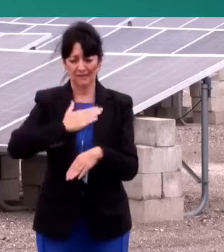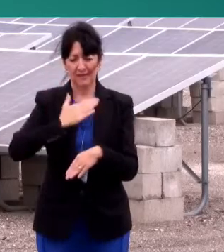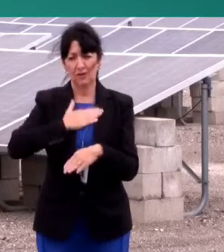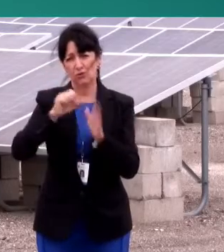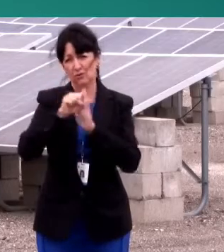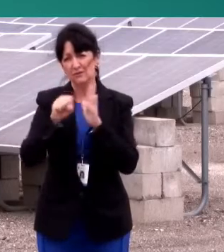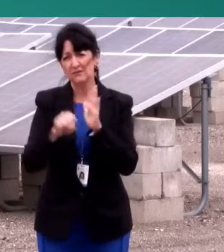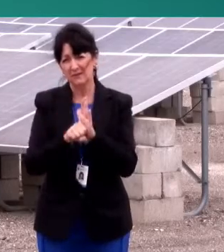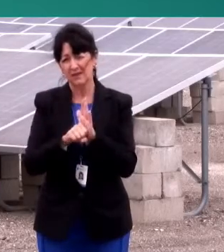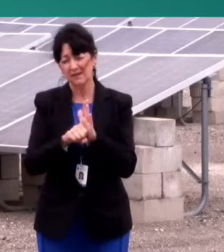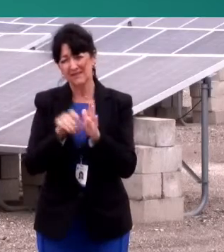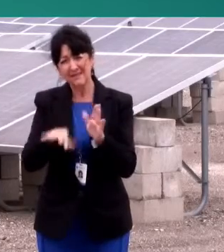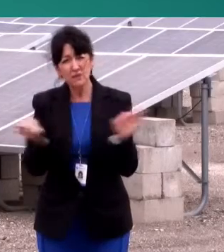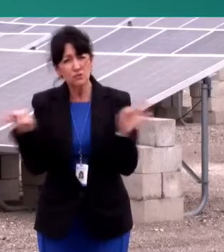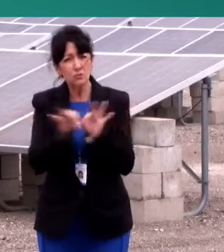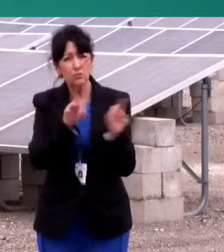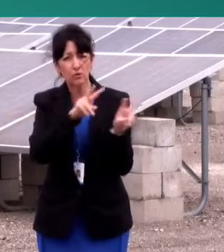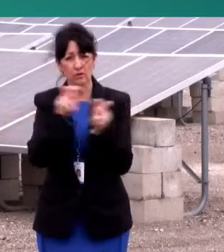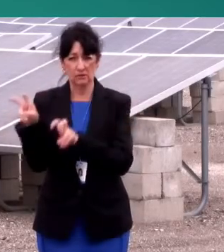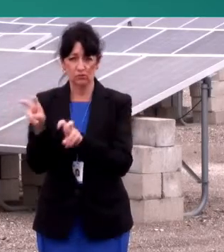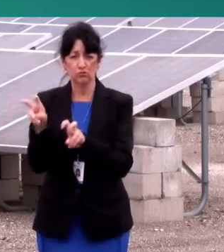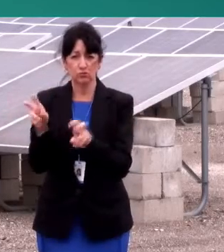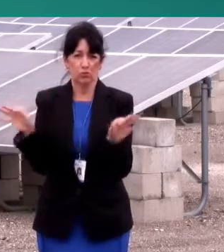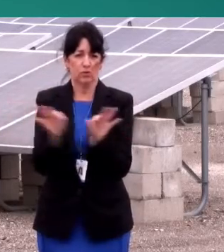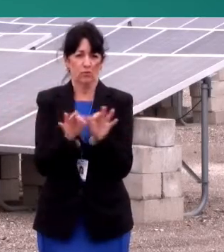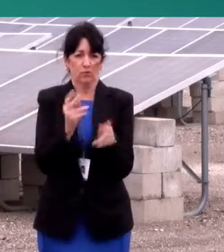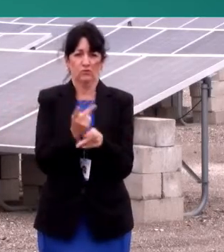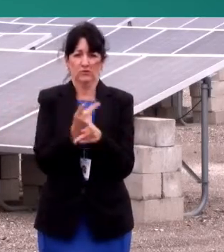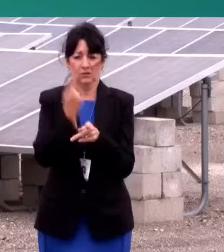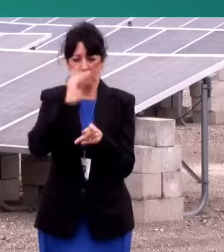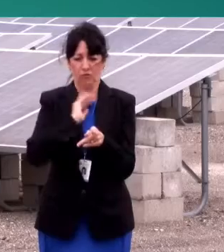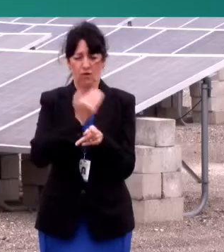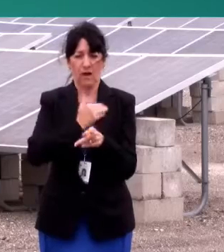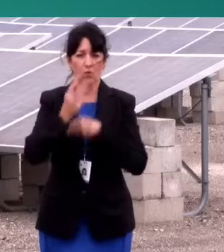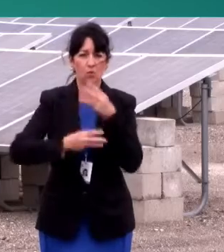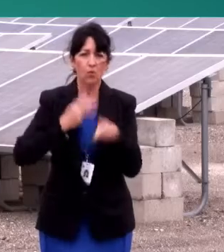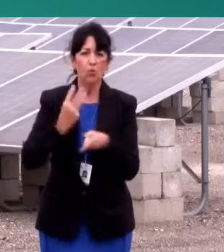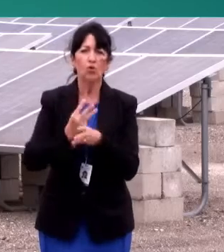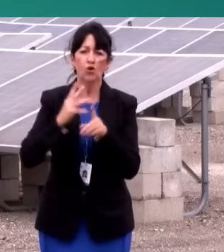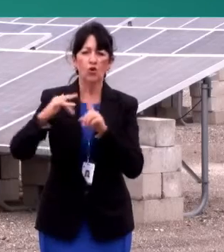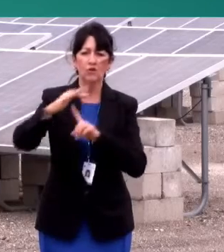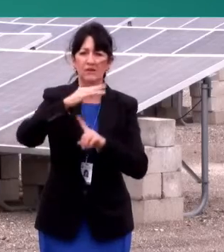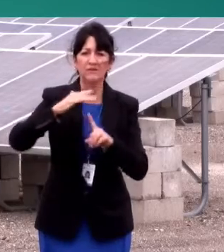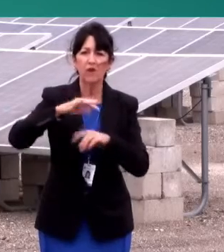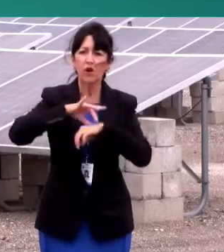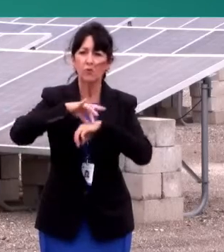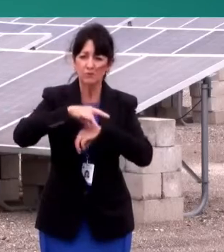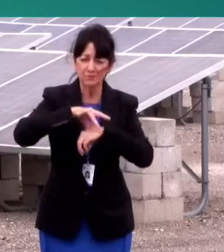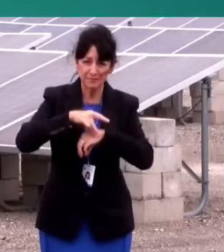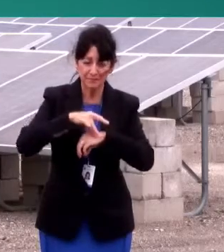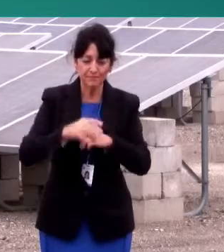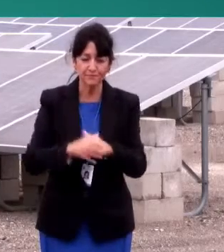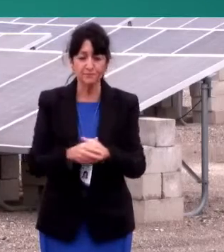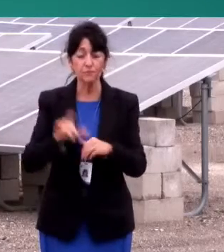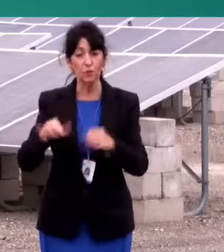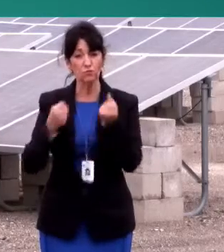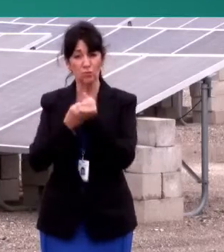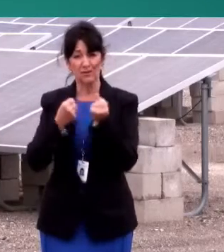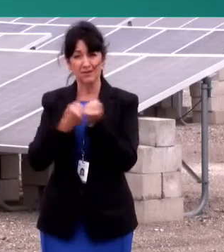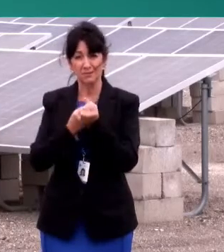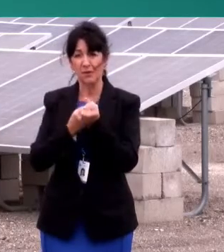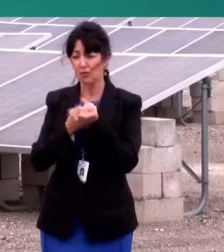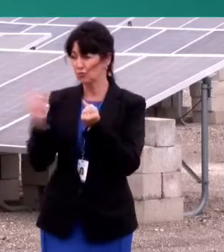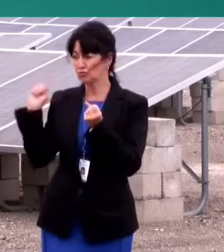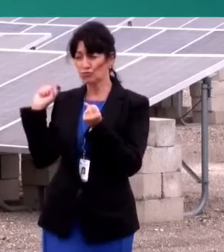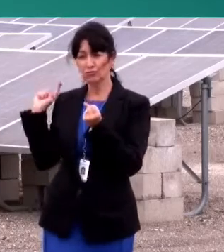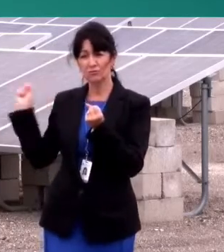process, celebrate the sponsors, the leaders, the advocates that have made it